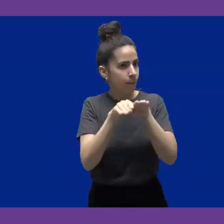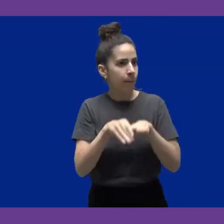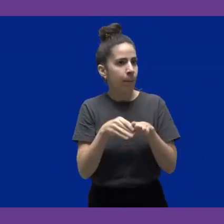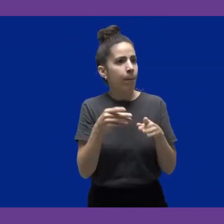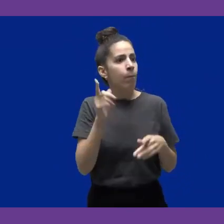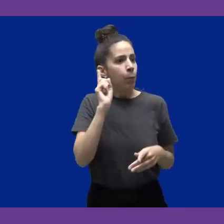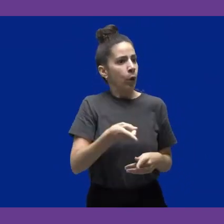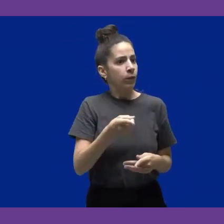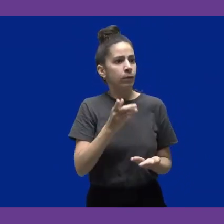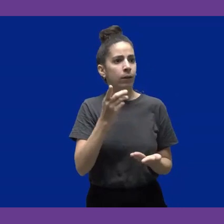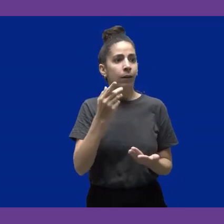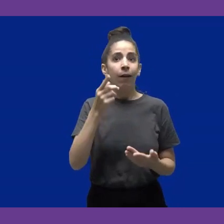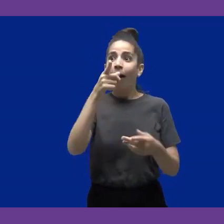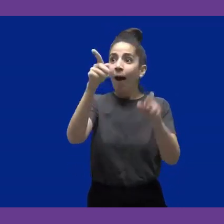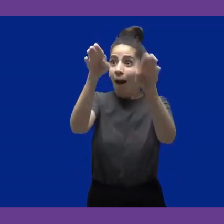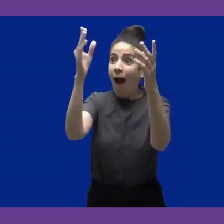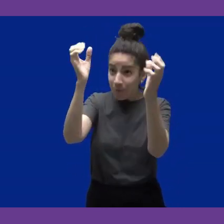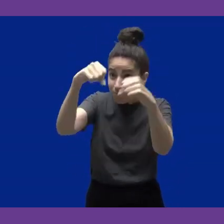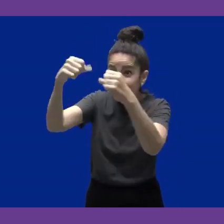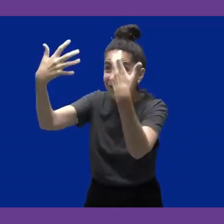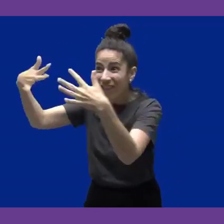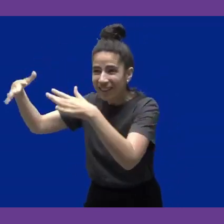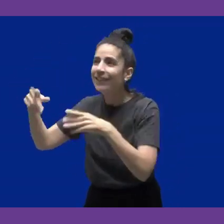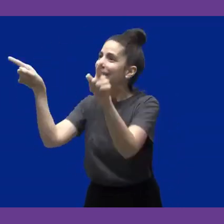This links with what Chiara said about